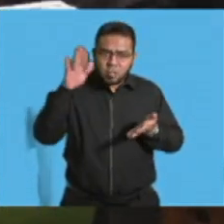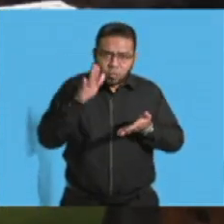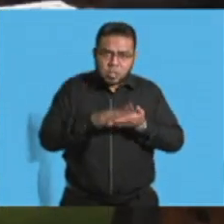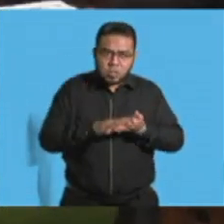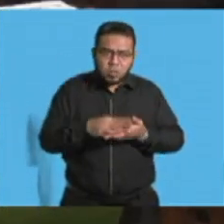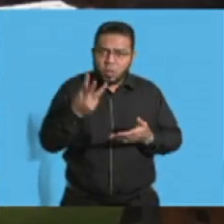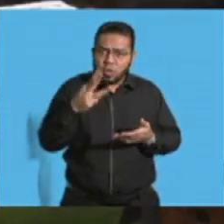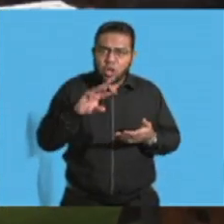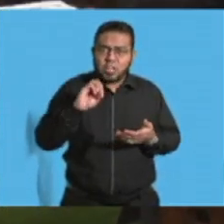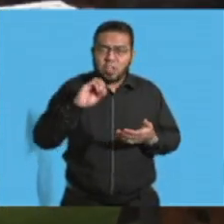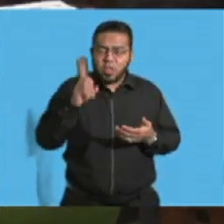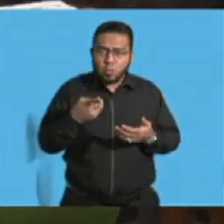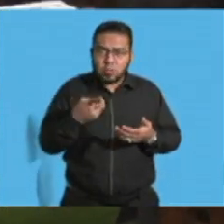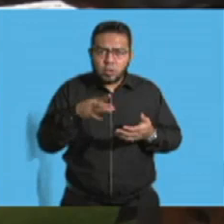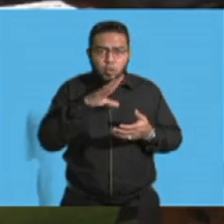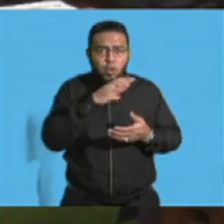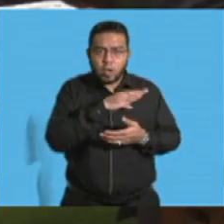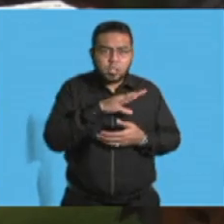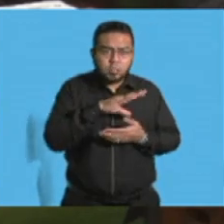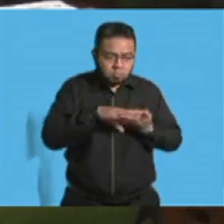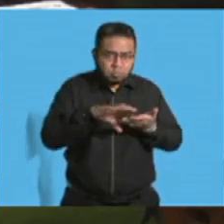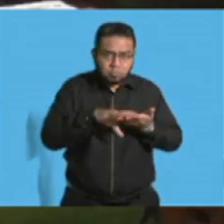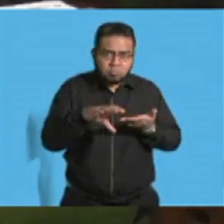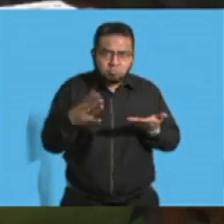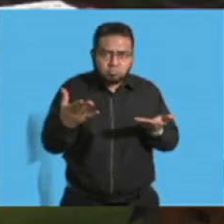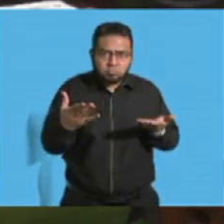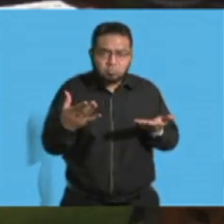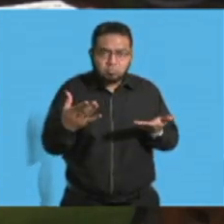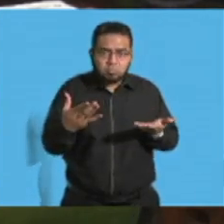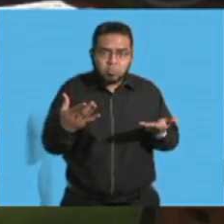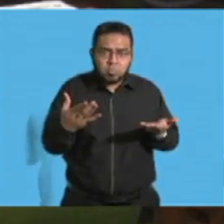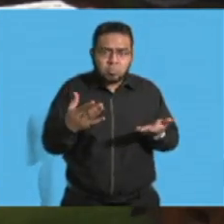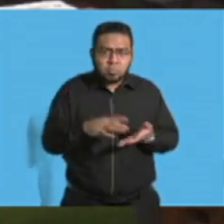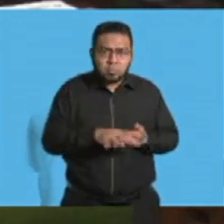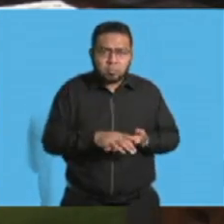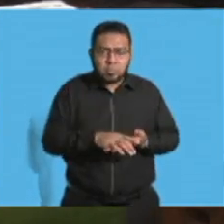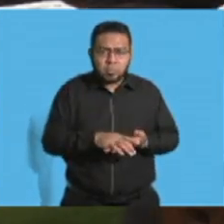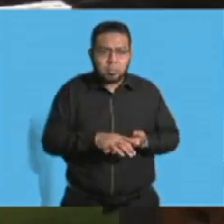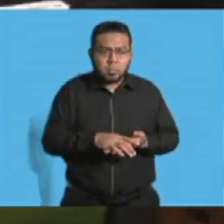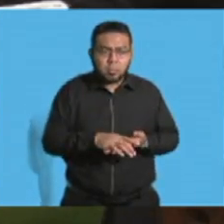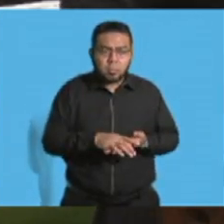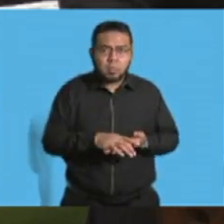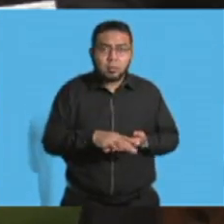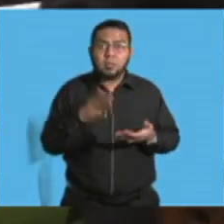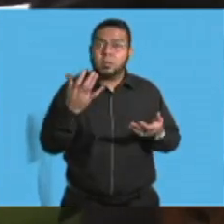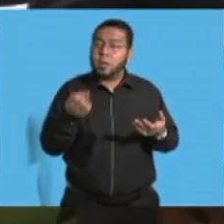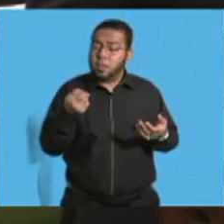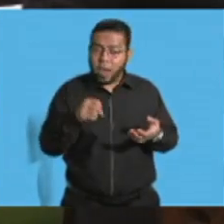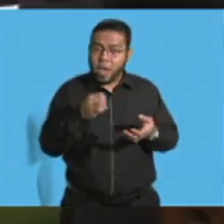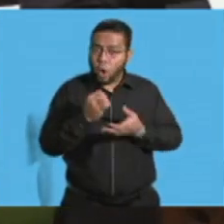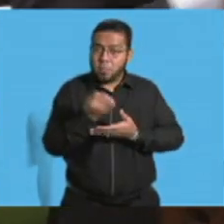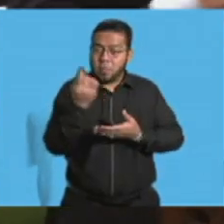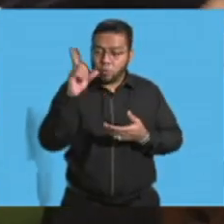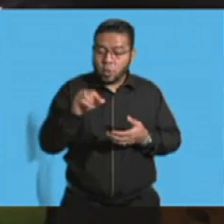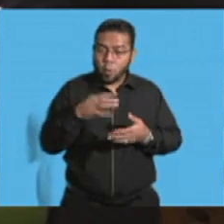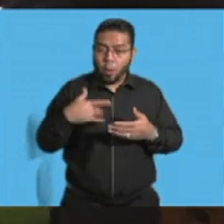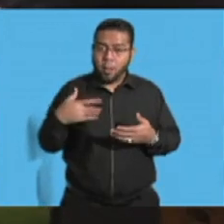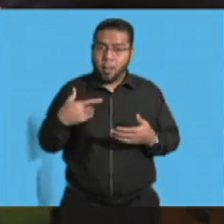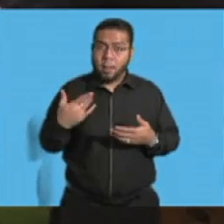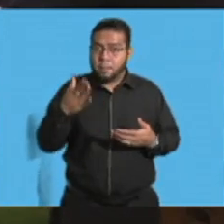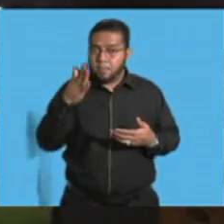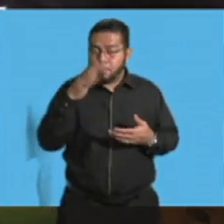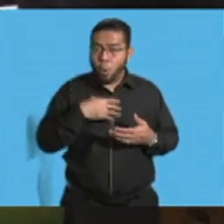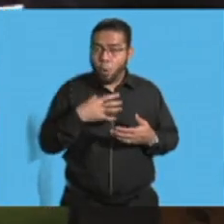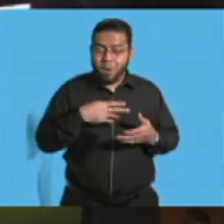$30,000, people don't pay any taxes. The reason why the revenue has increased, Madam Speaker, because the economy is doing well, people are spending more VAT being